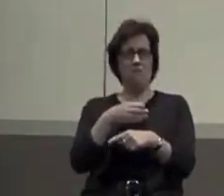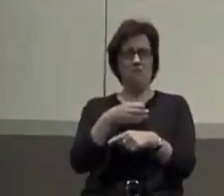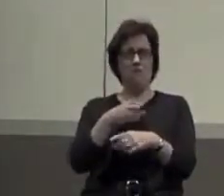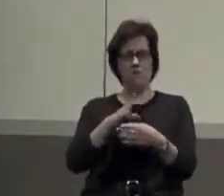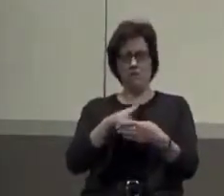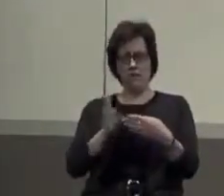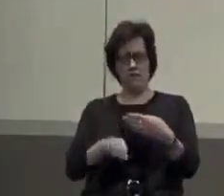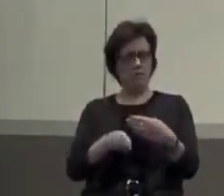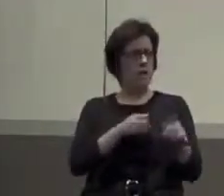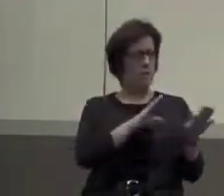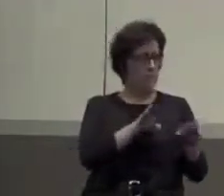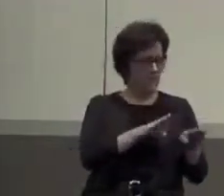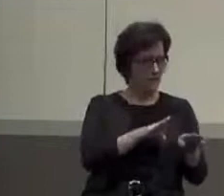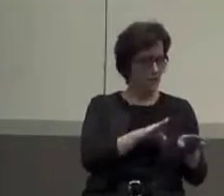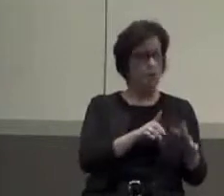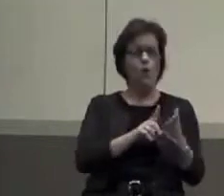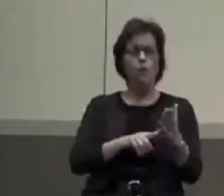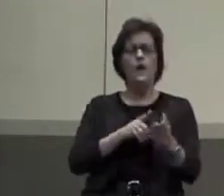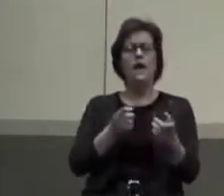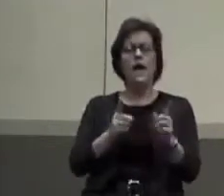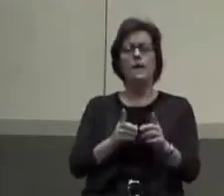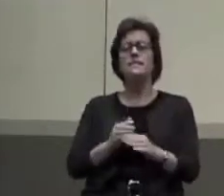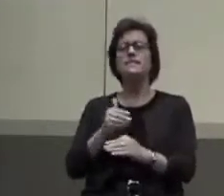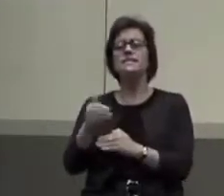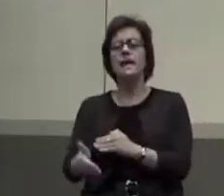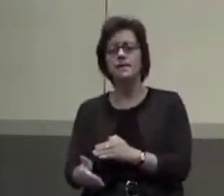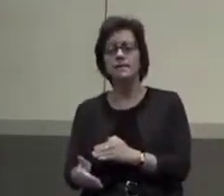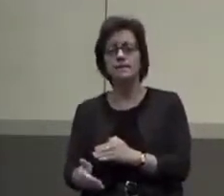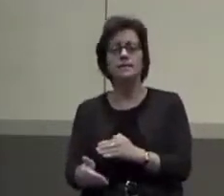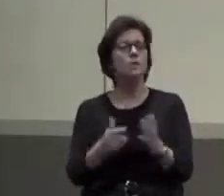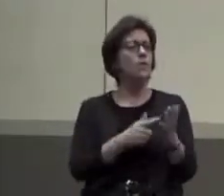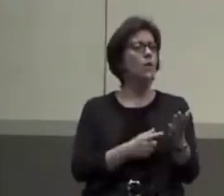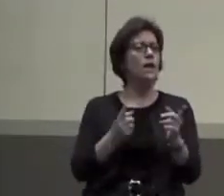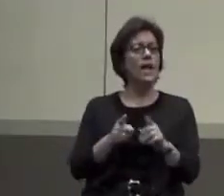what happens after, that's the consequence.